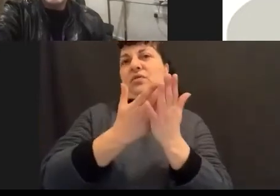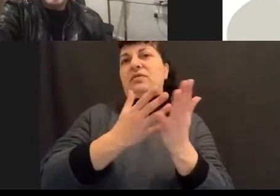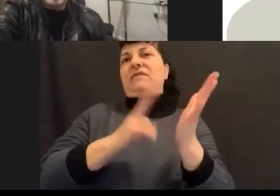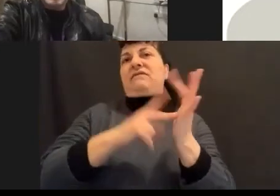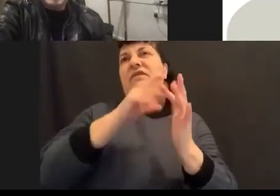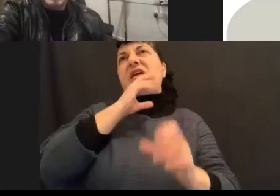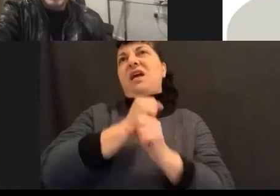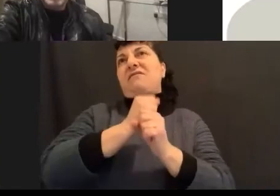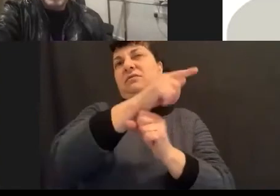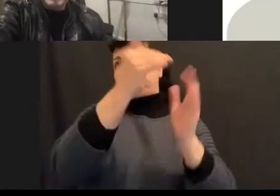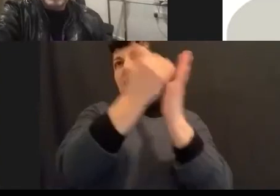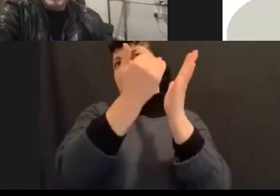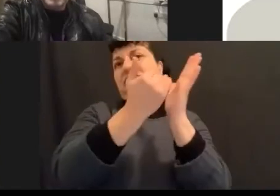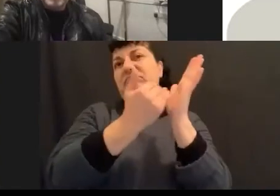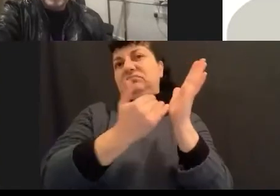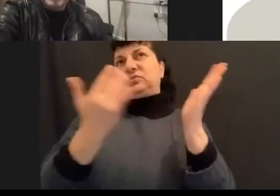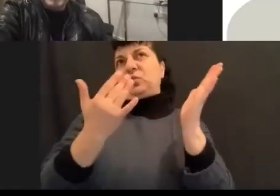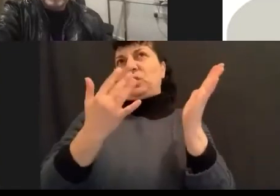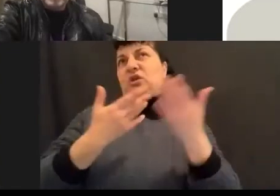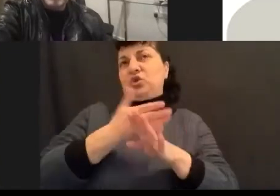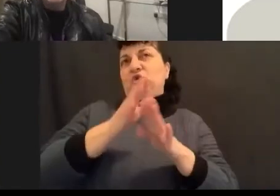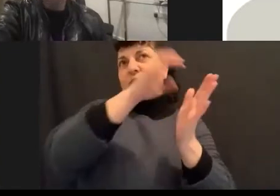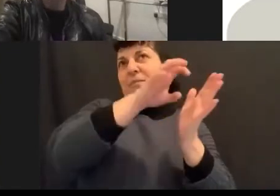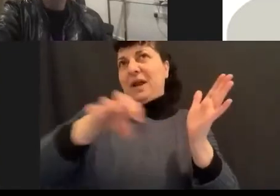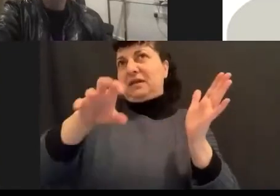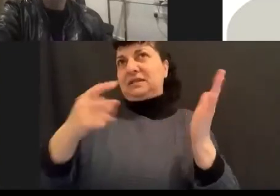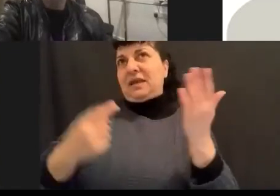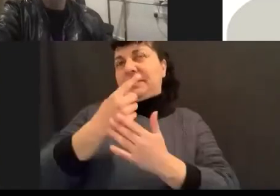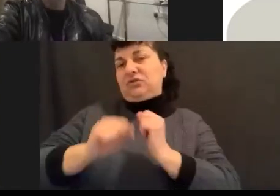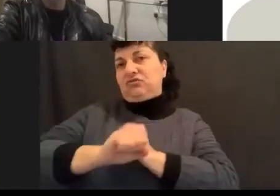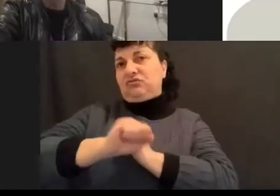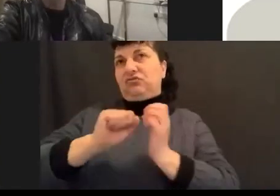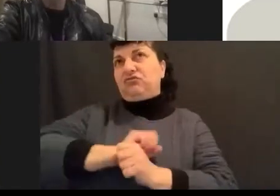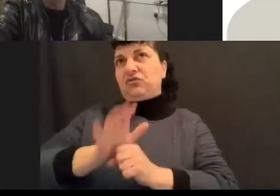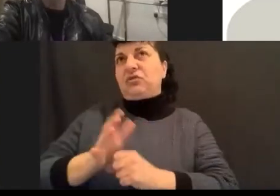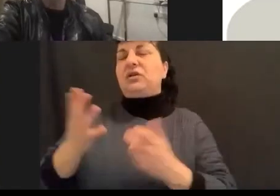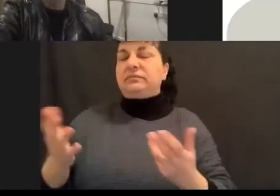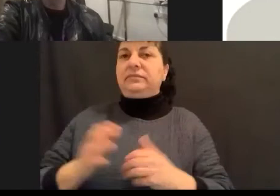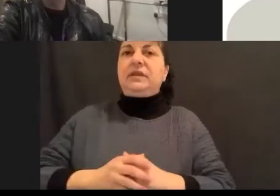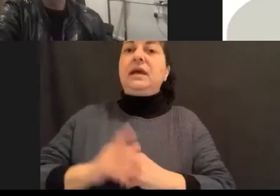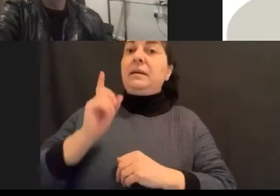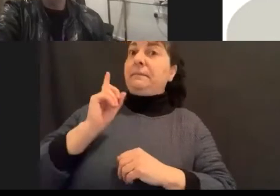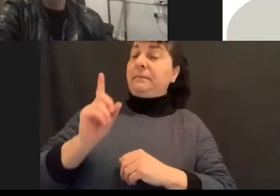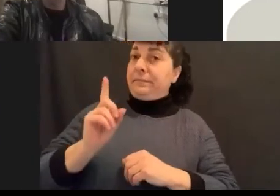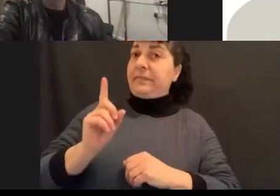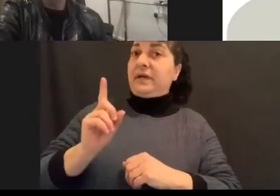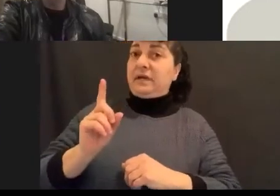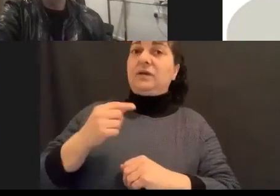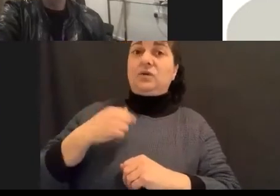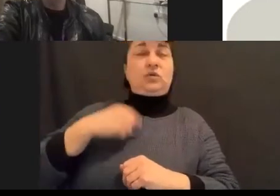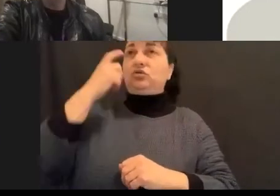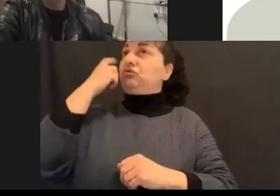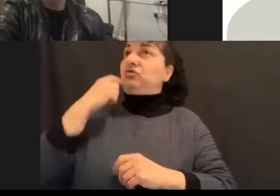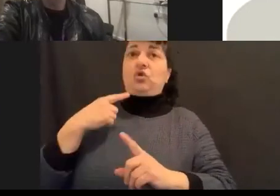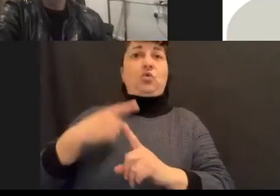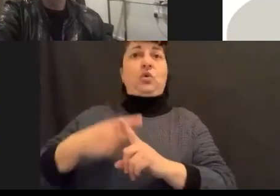doing is when we're aware of and confident that there's an area of concern, we're trying to provide that information through to the